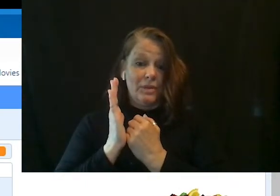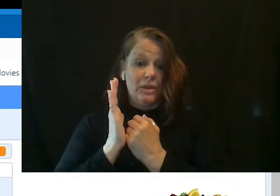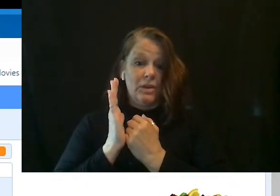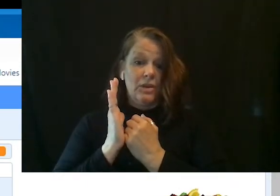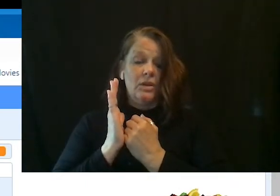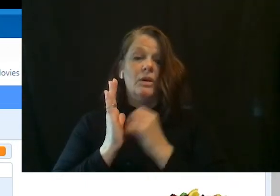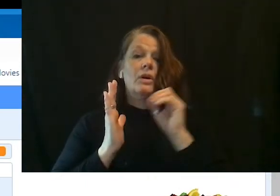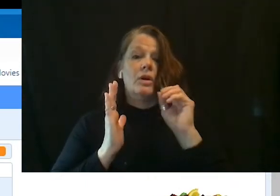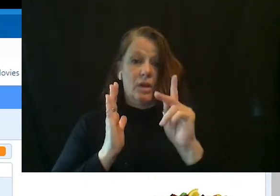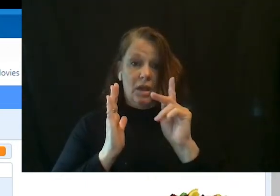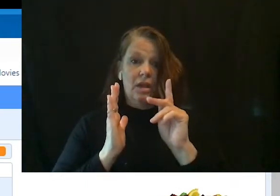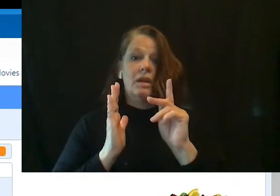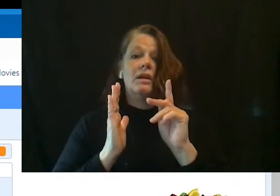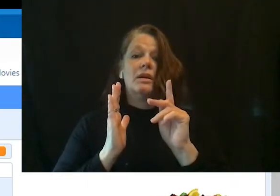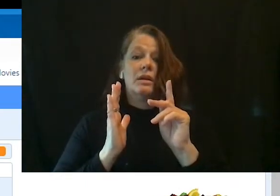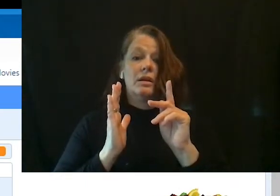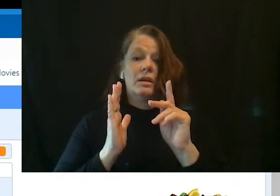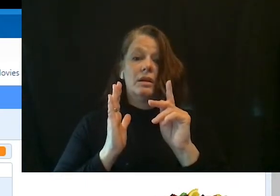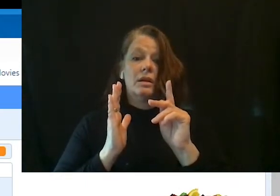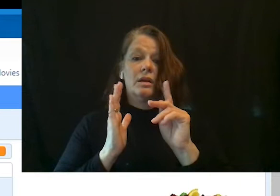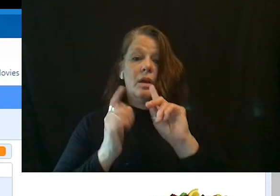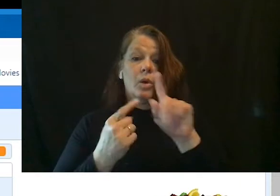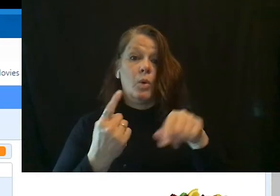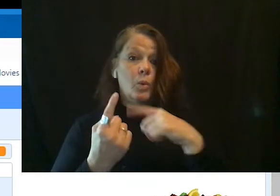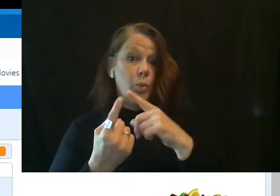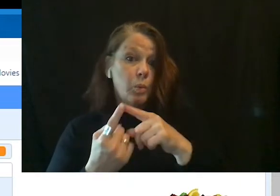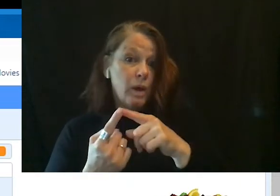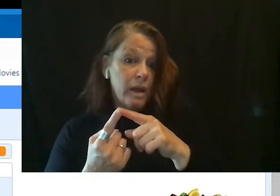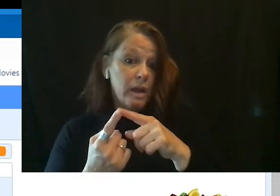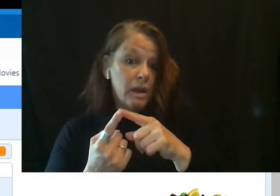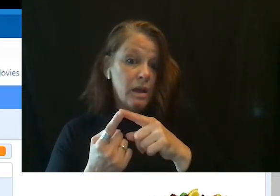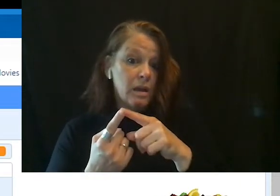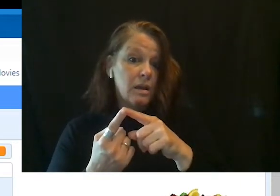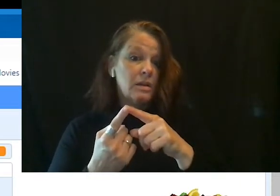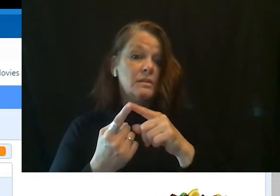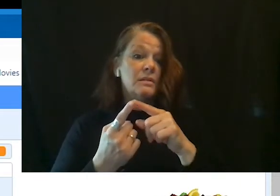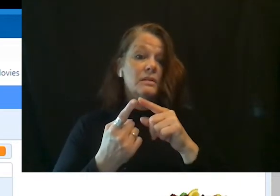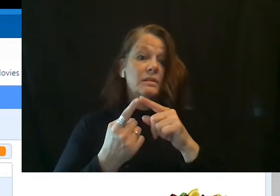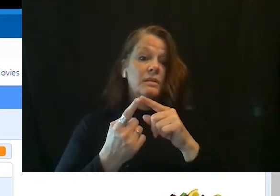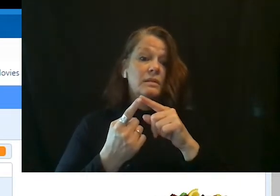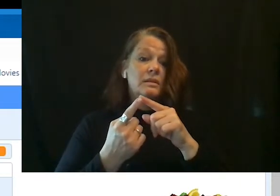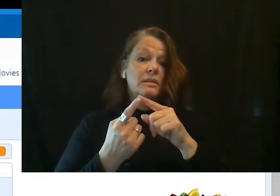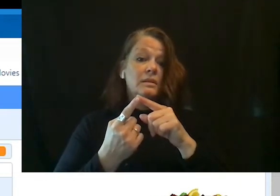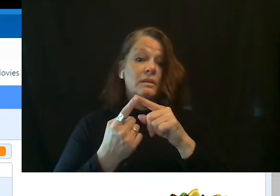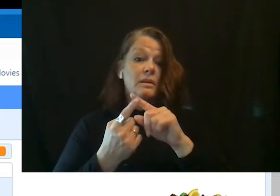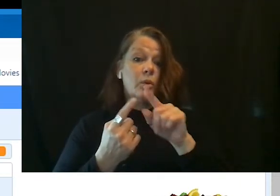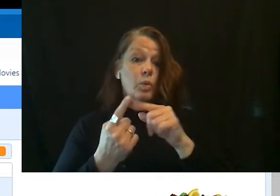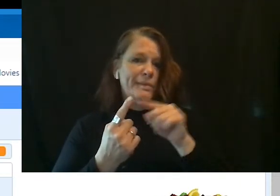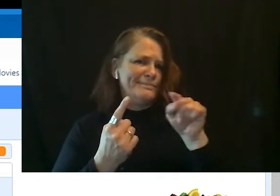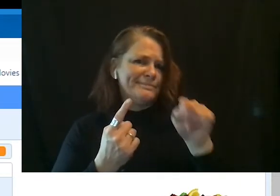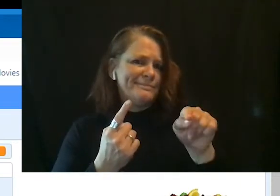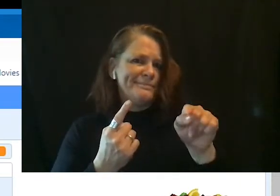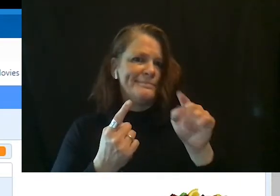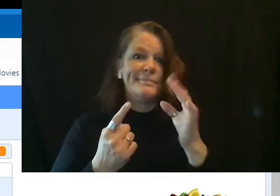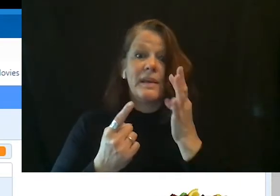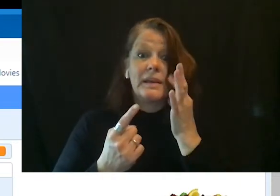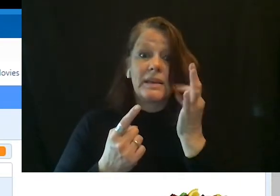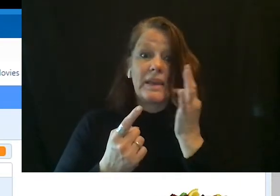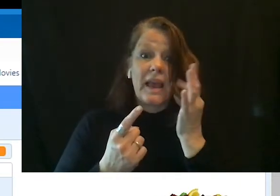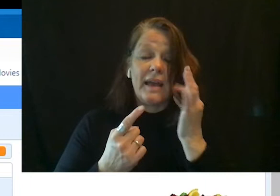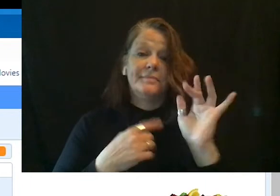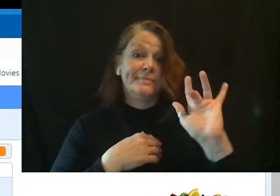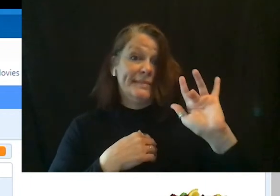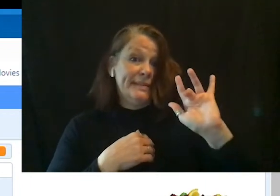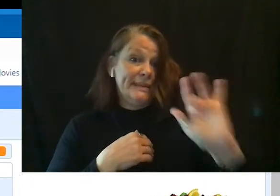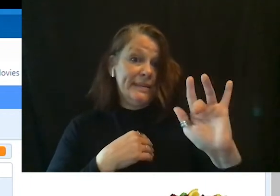So we're going to say, okay, when this is clicked, which is cat